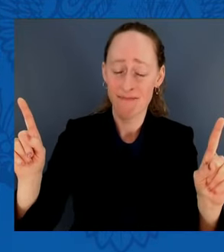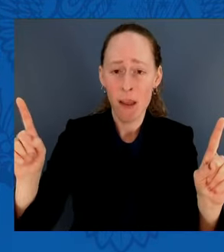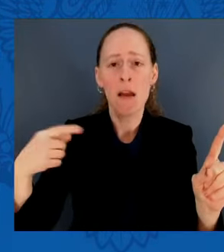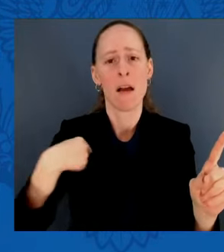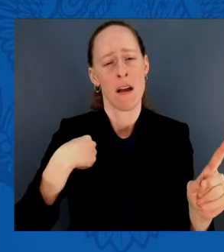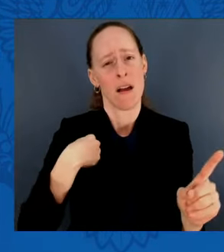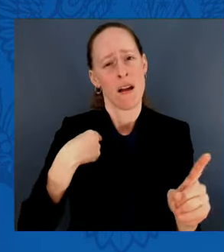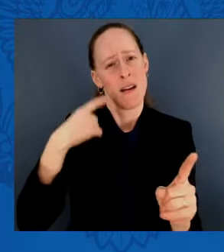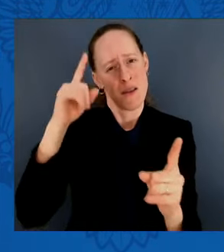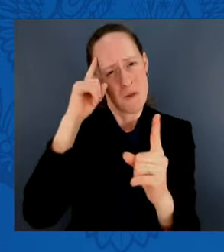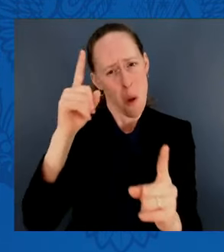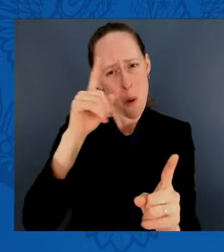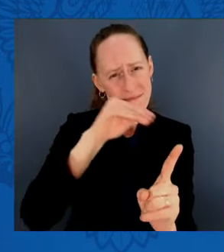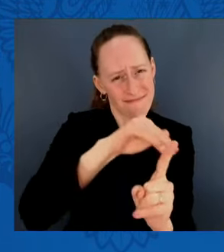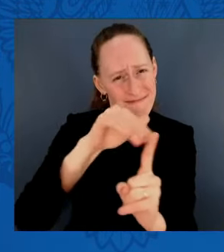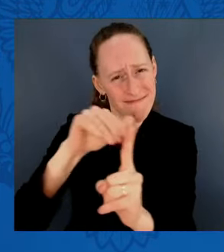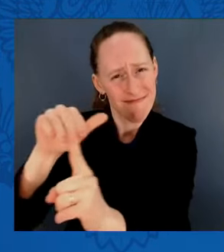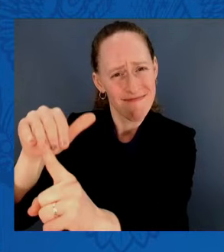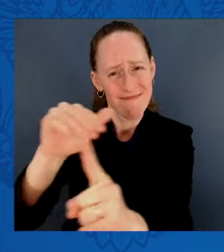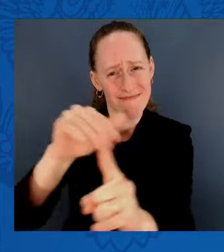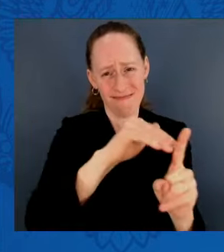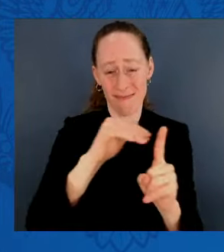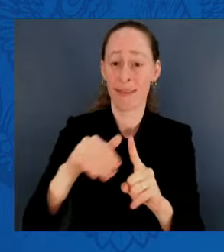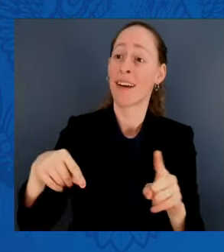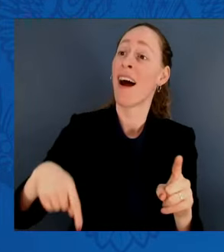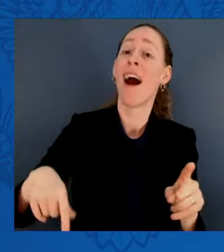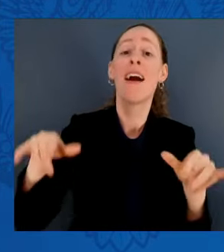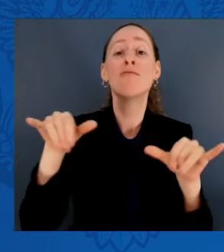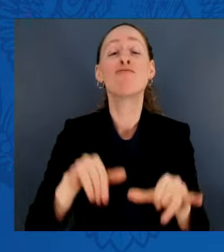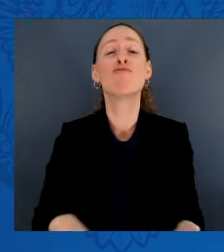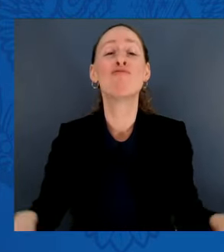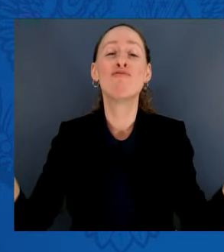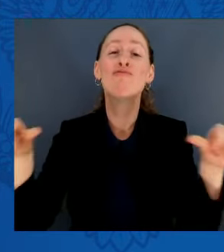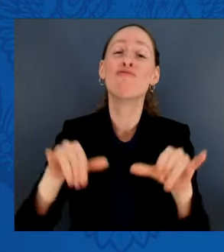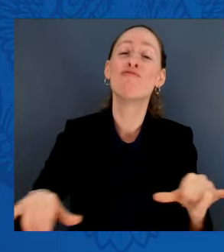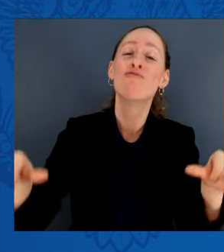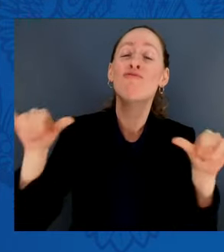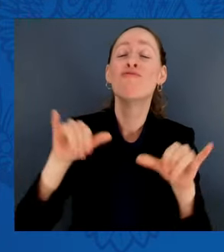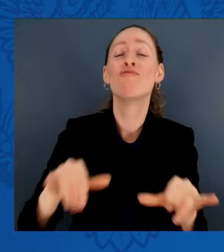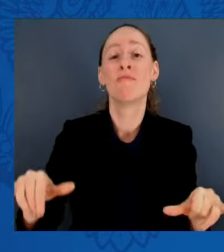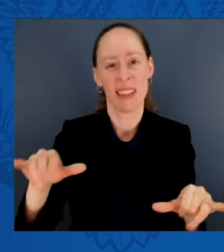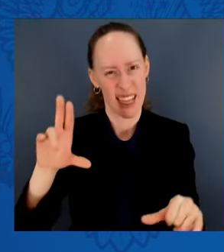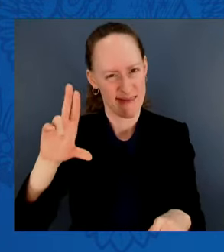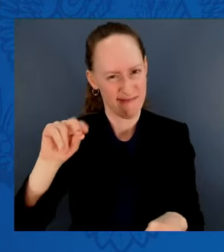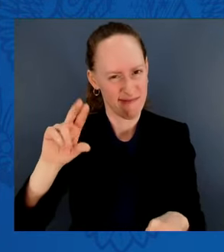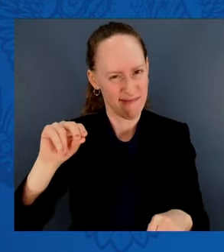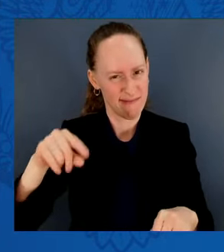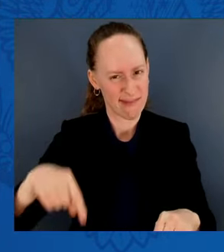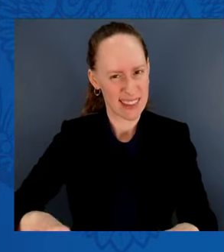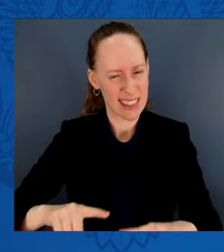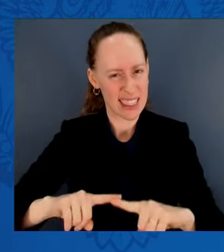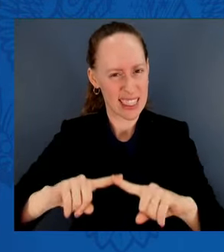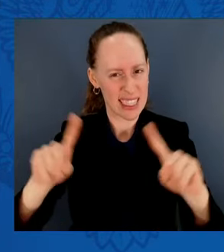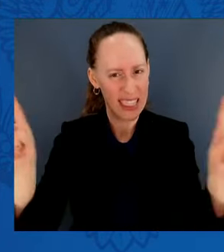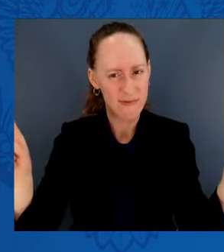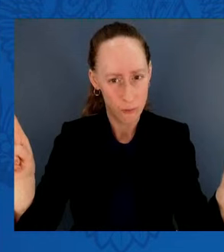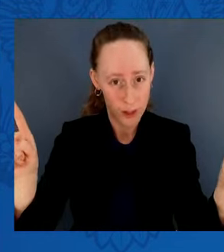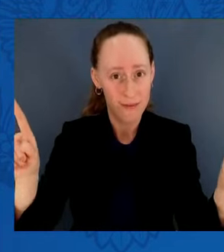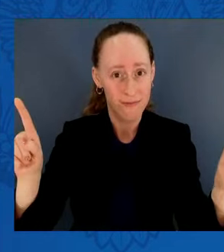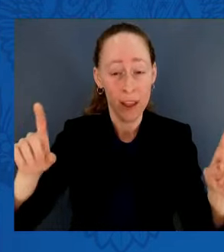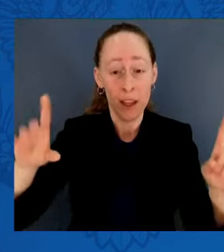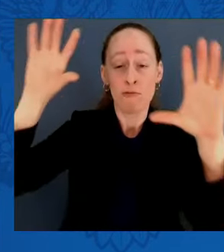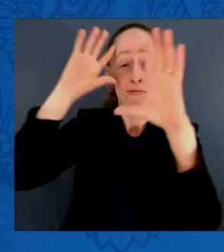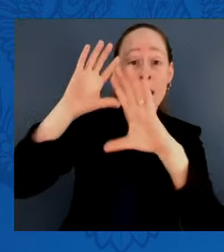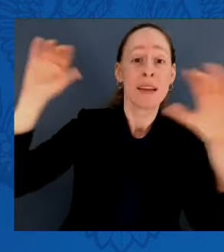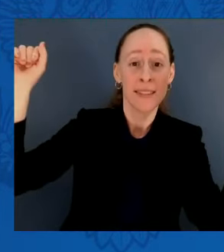either. Not since President Lincoln and the Civil War have freedom and democracy been under assault at home as they are